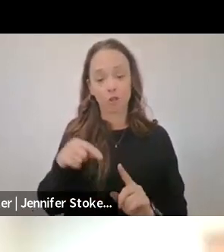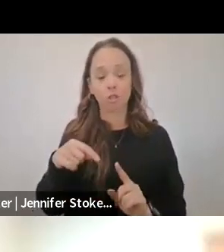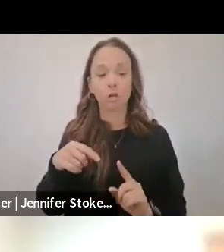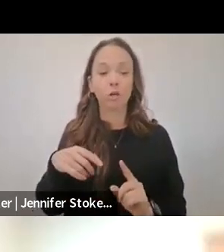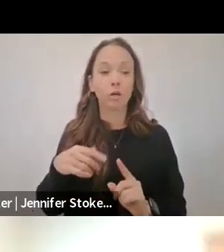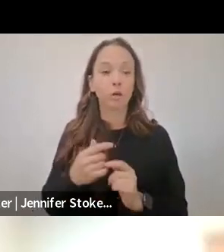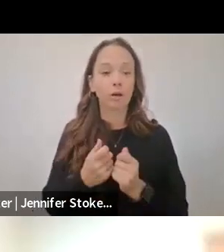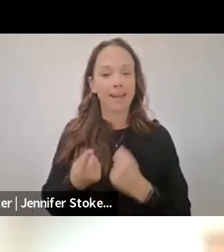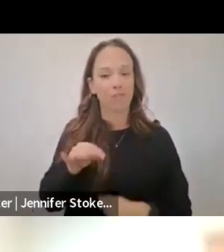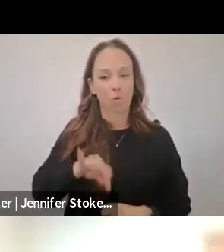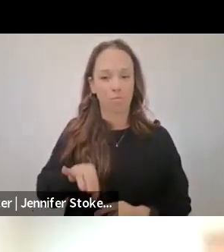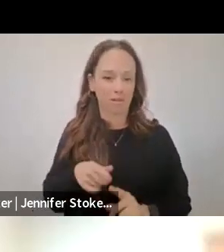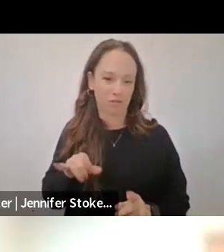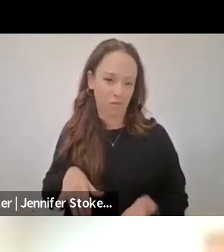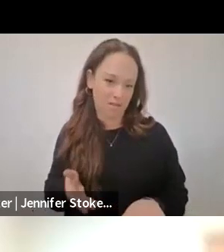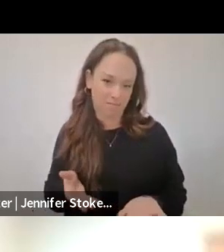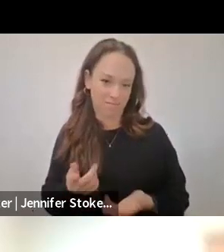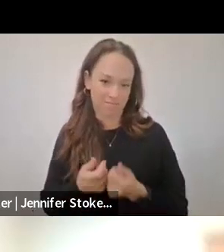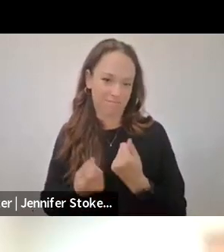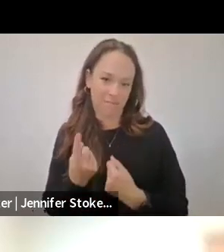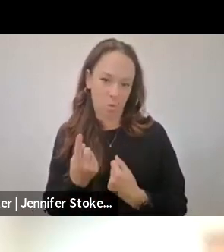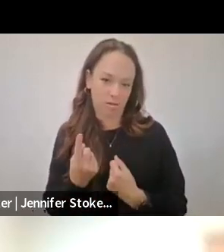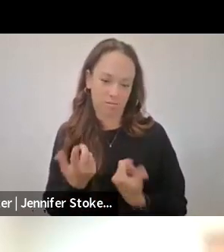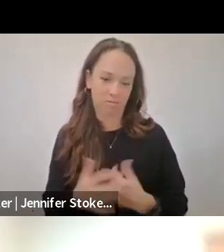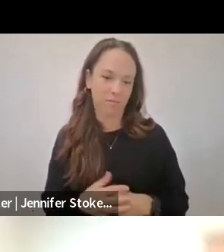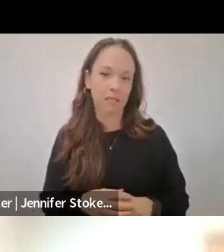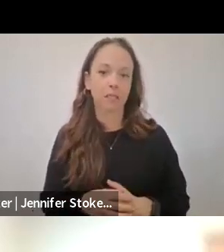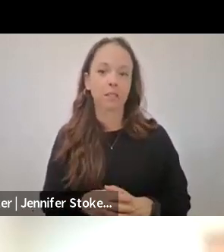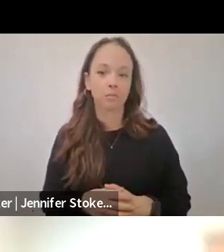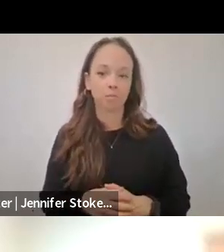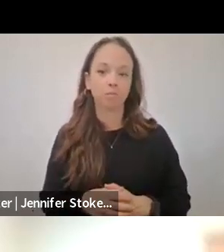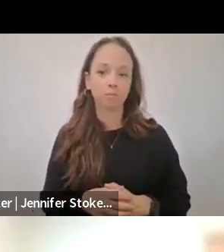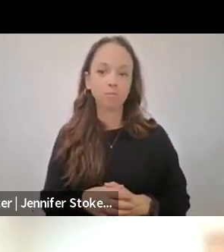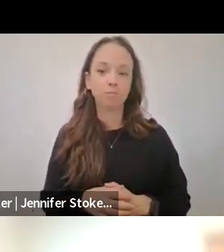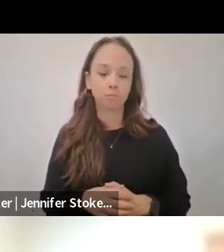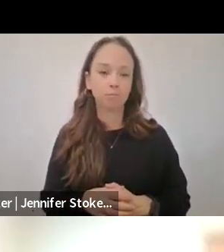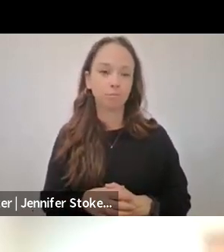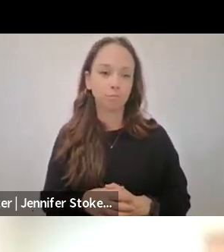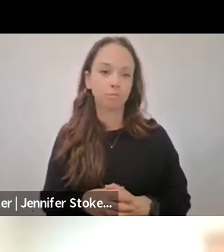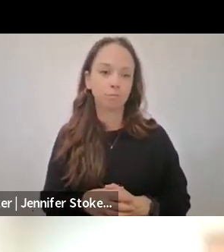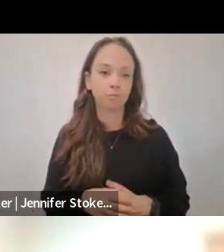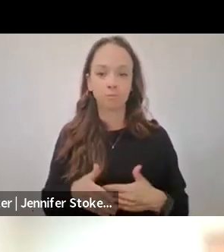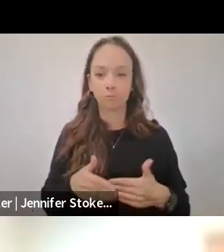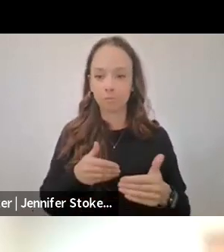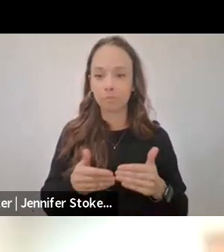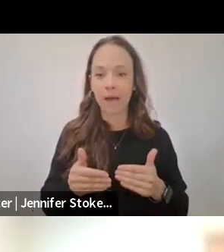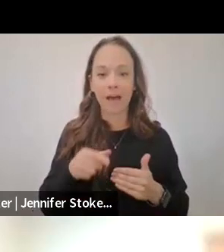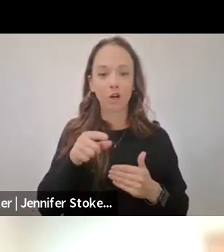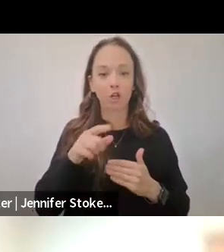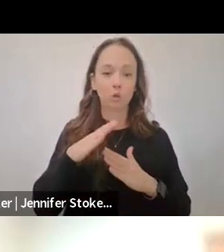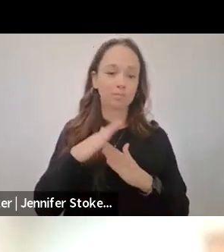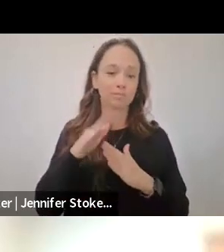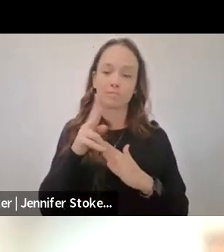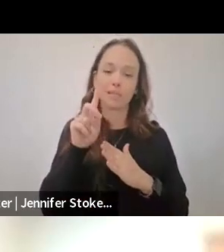everyone benefits from plain language, everyone. So to have that, it doesn't matter if you have a PhD